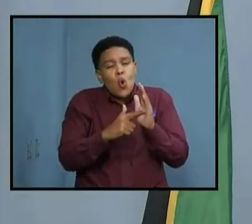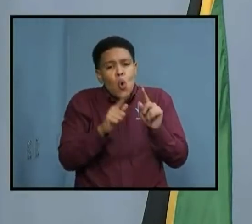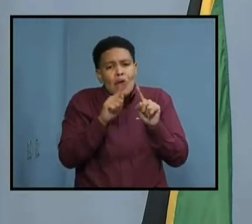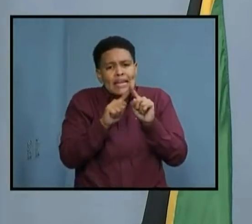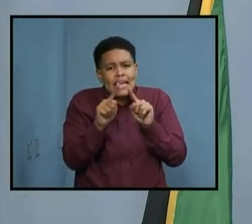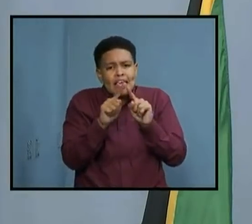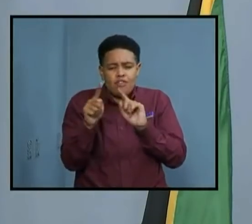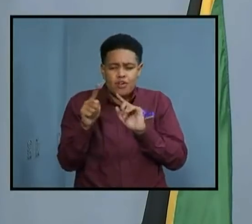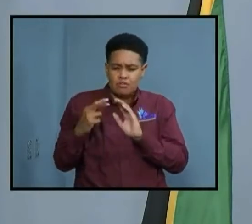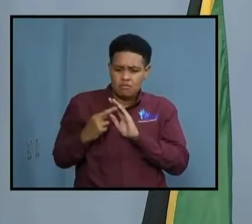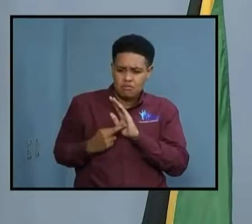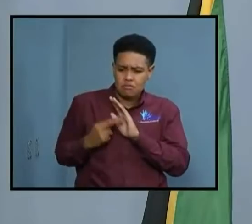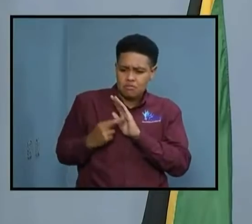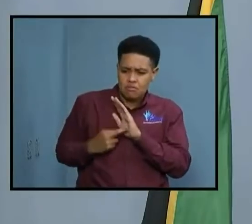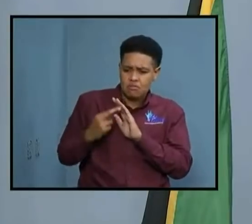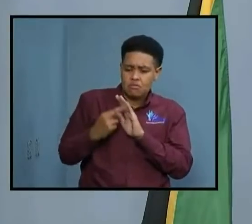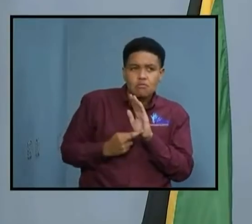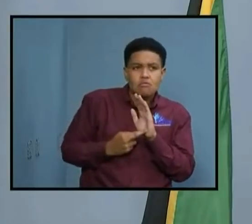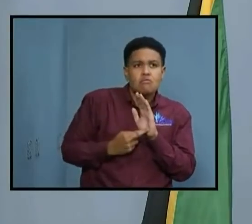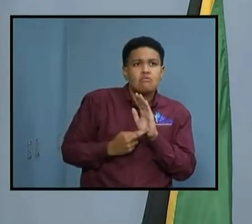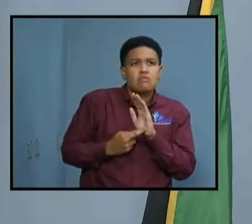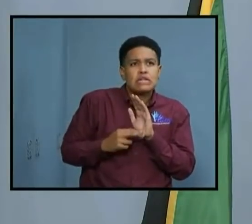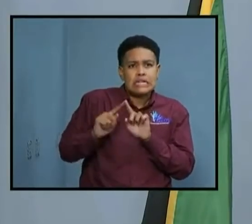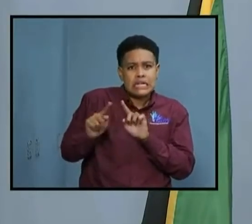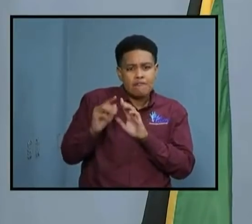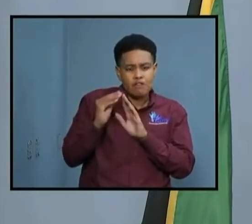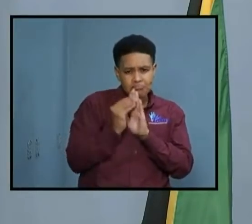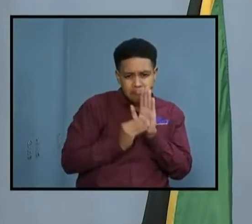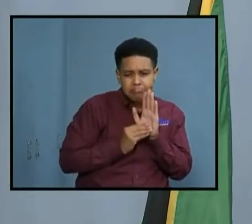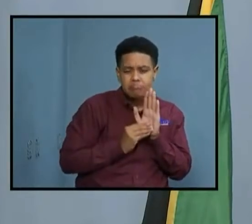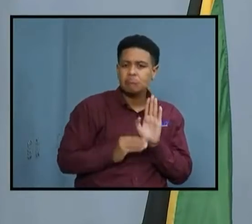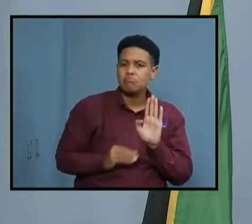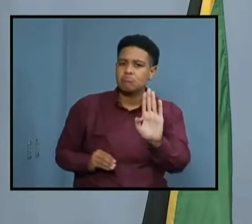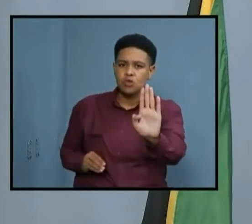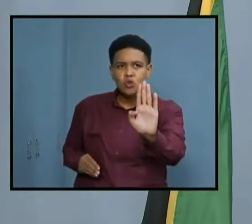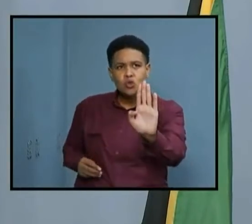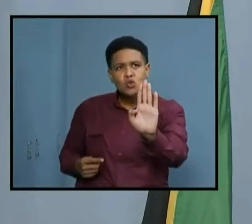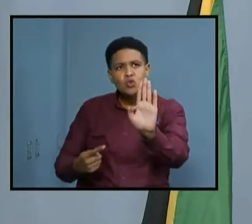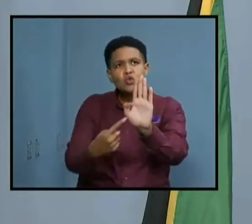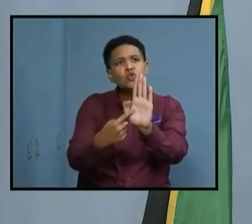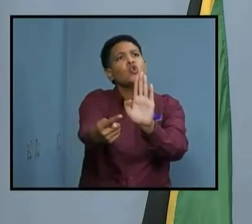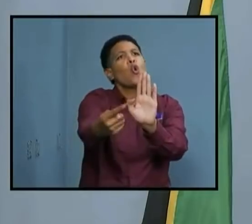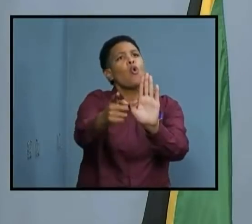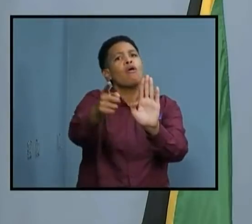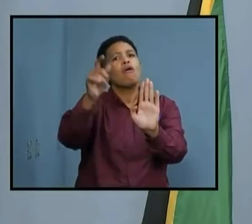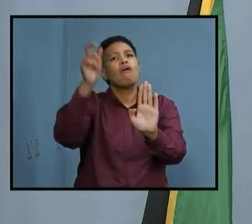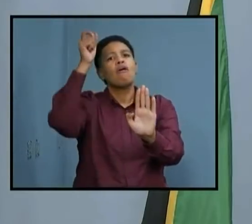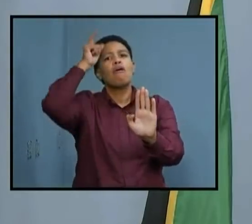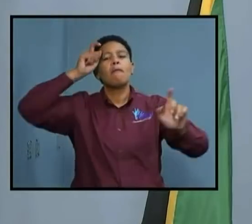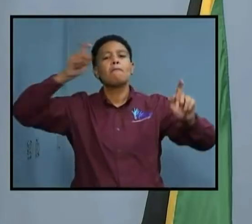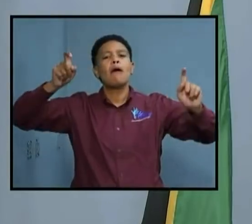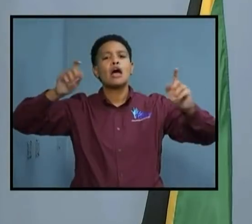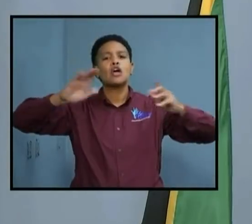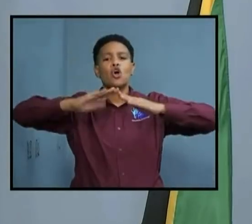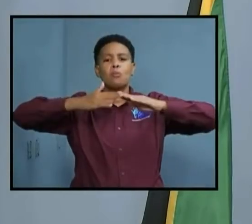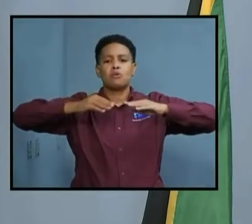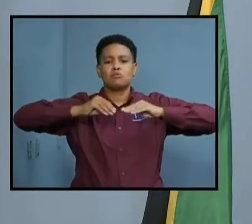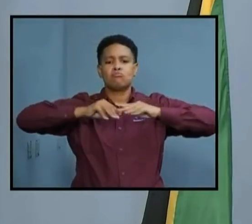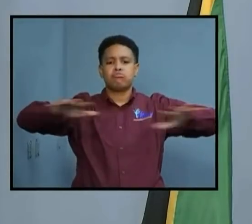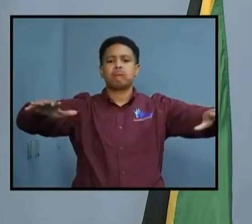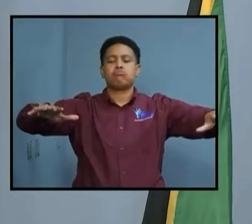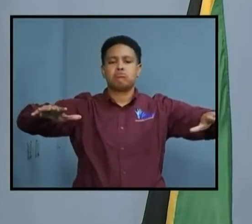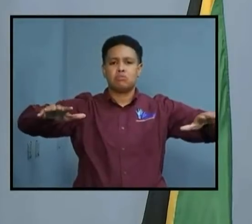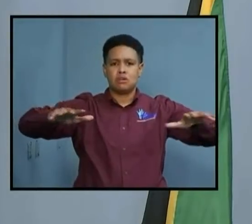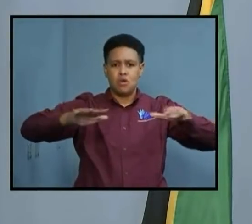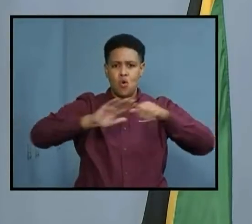new protocols that will govern the community transmission phase. This